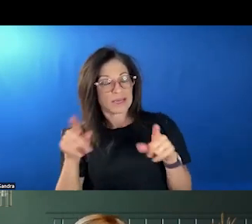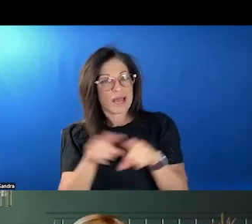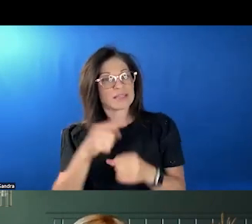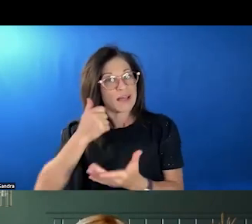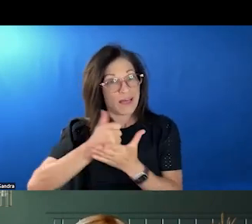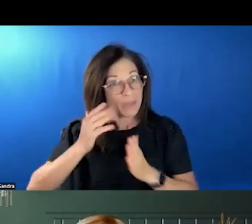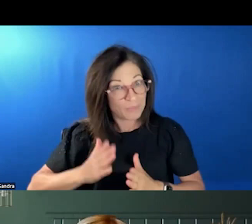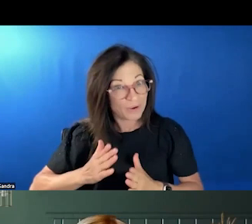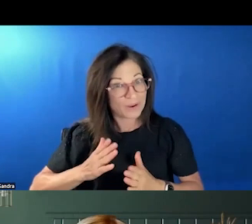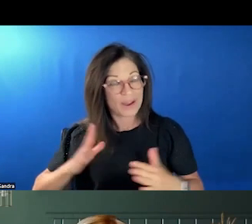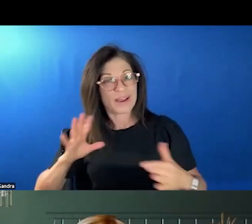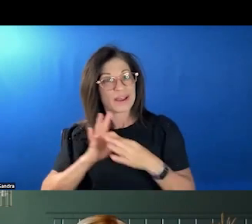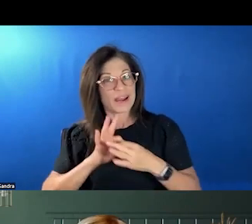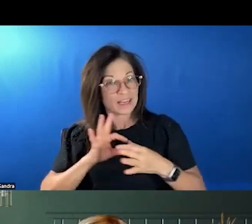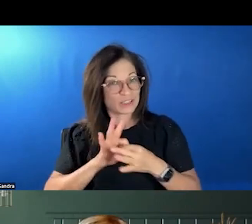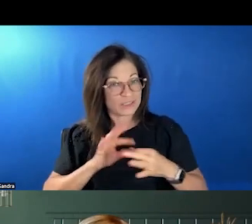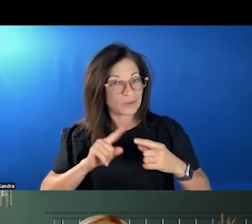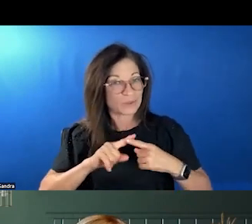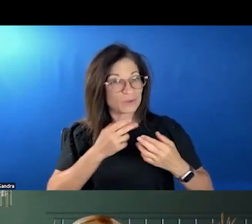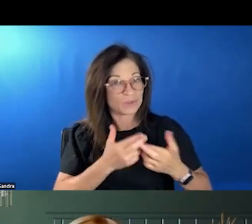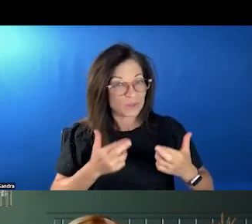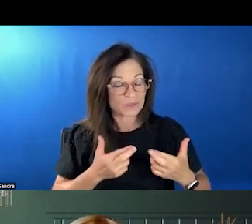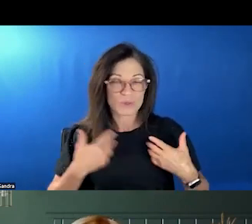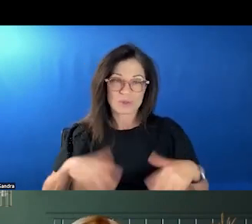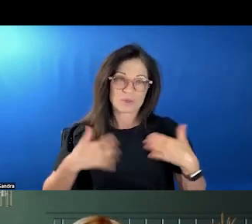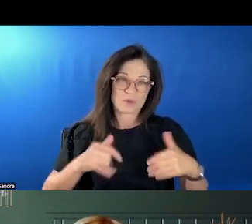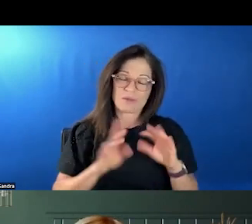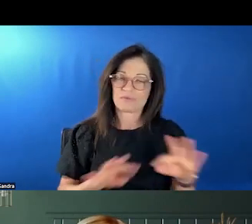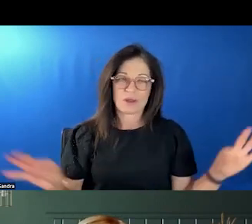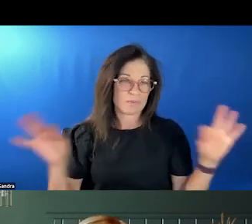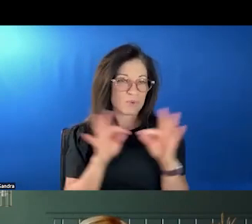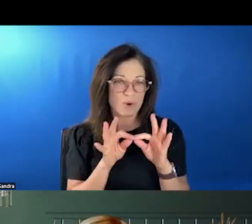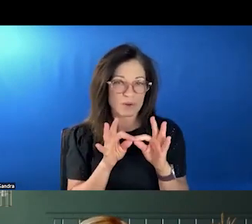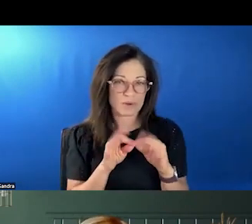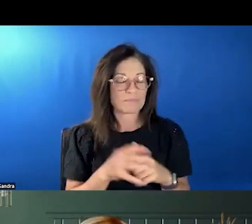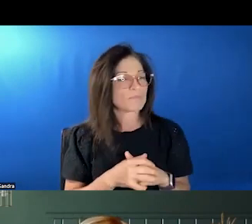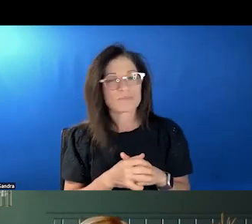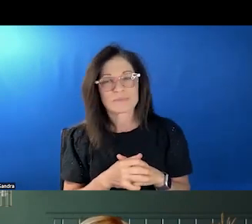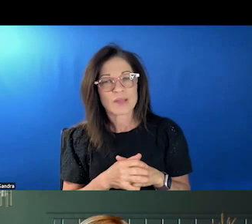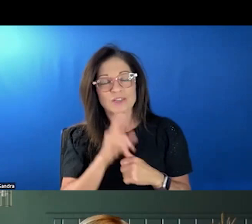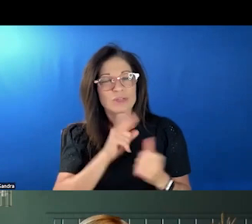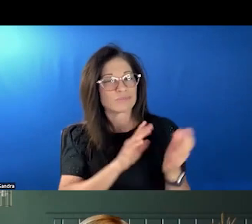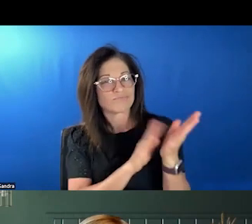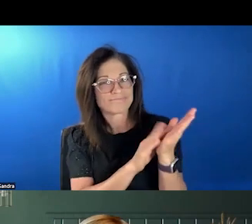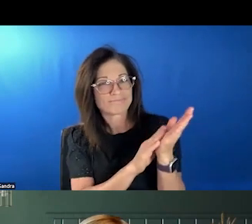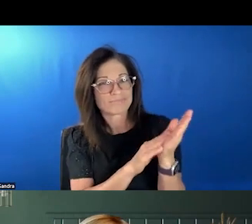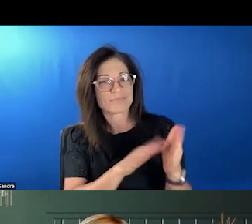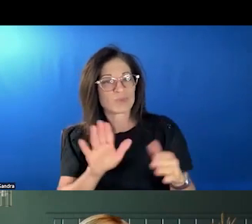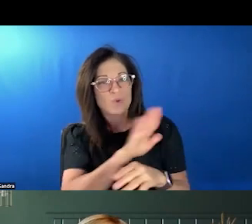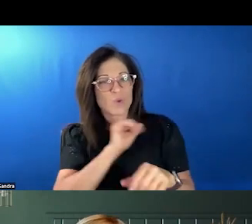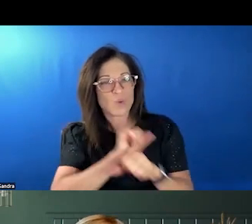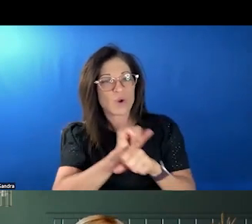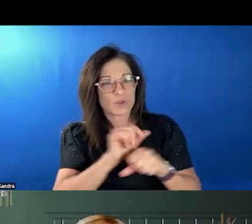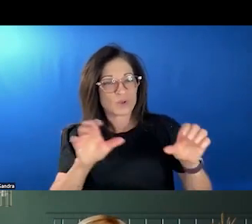helper and a connector to resources is so important. And I just applaud the work that you're doing